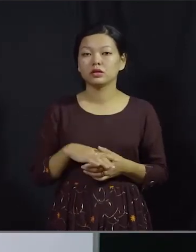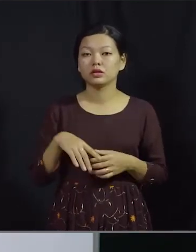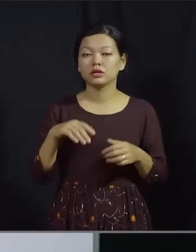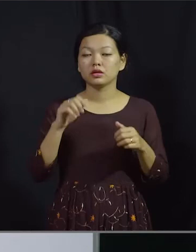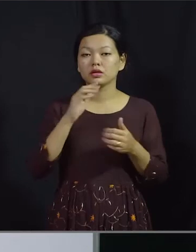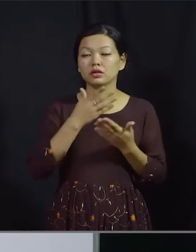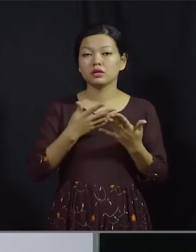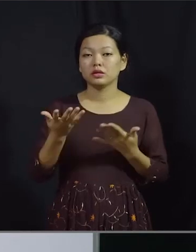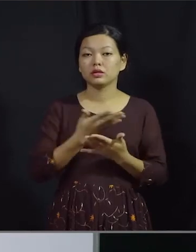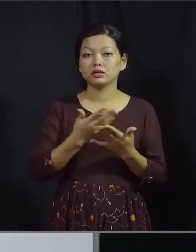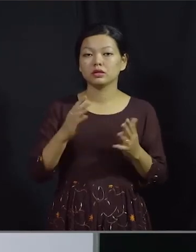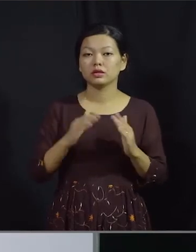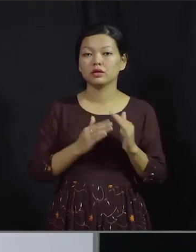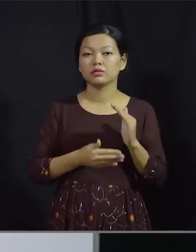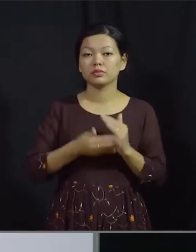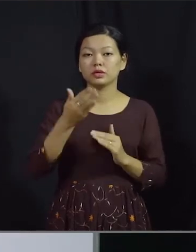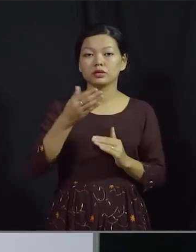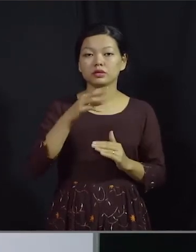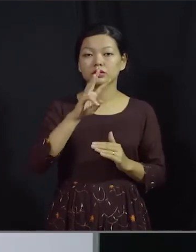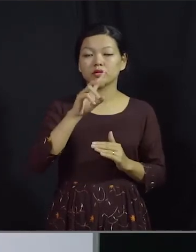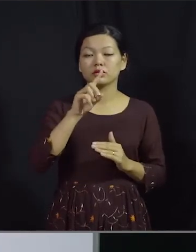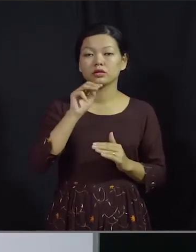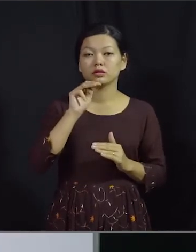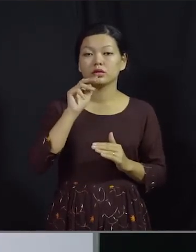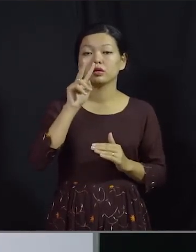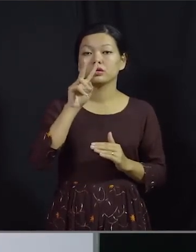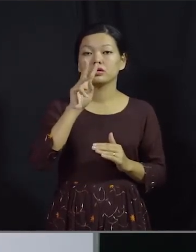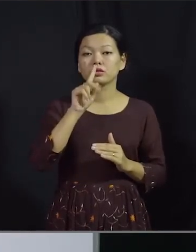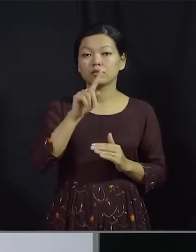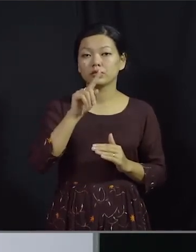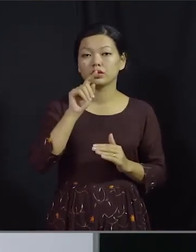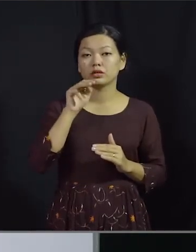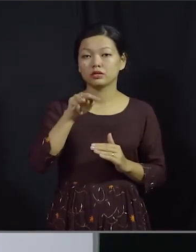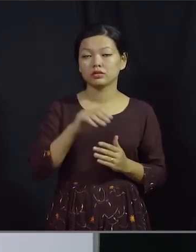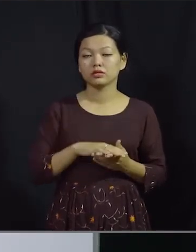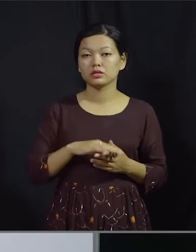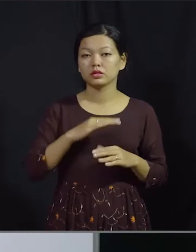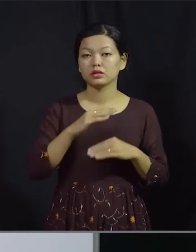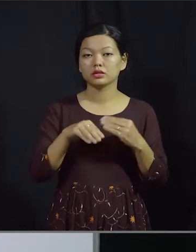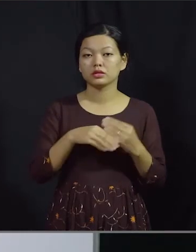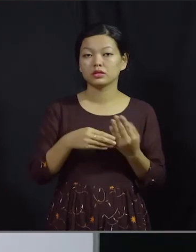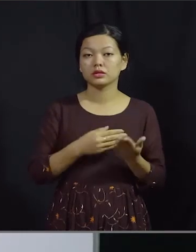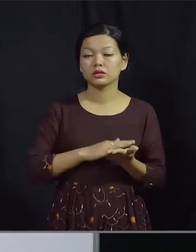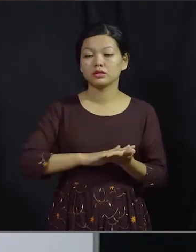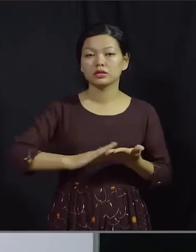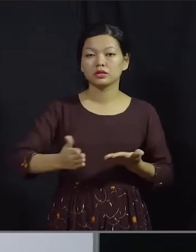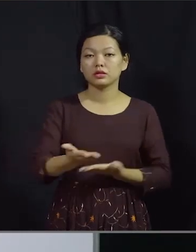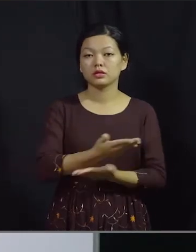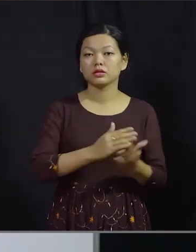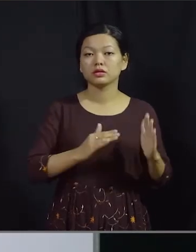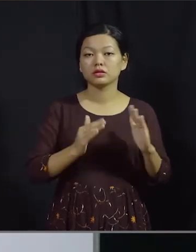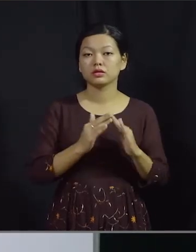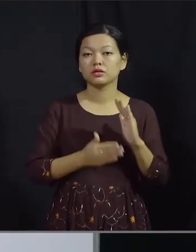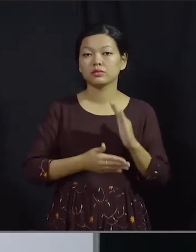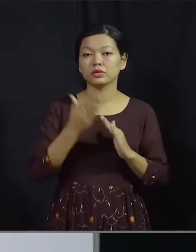to revaluation account, that is 21,000. That is increase in the value of land and building. Revaluation account